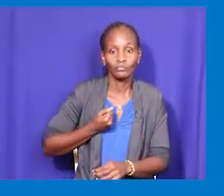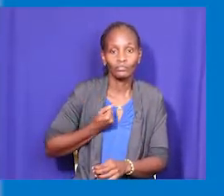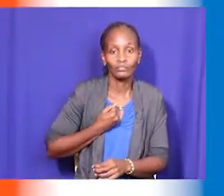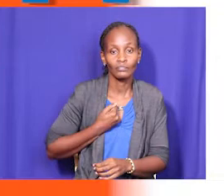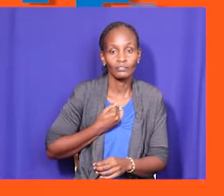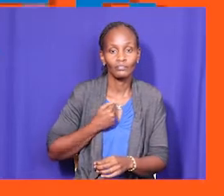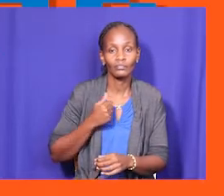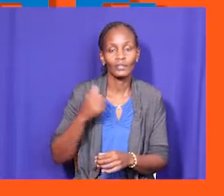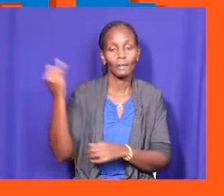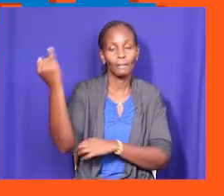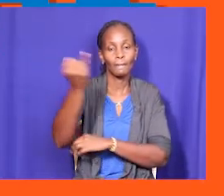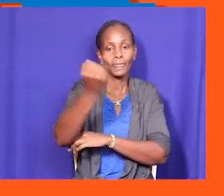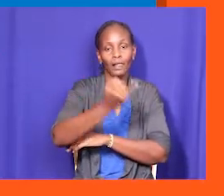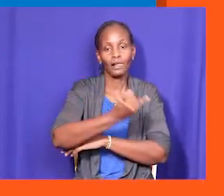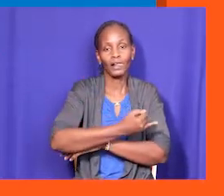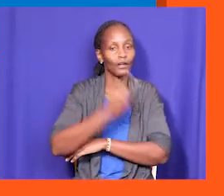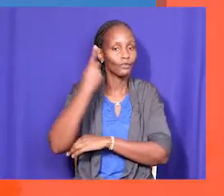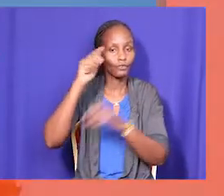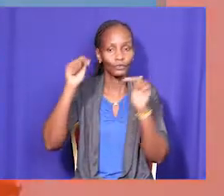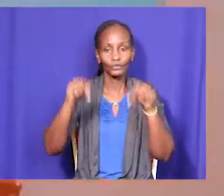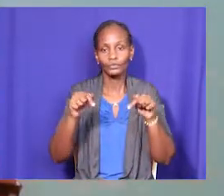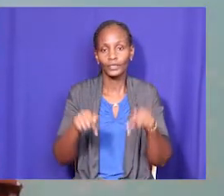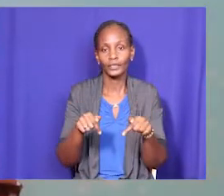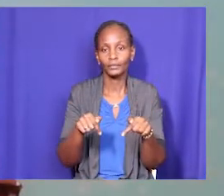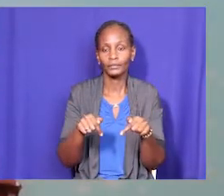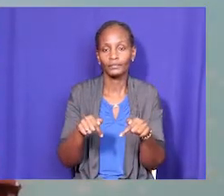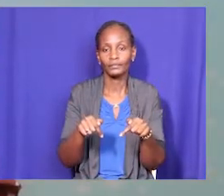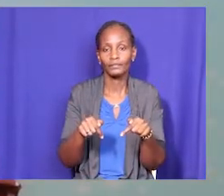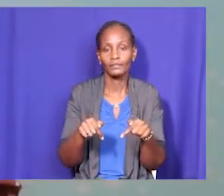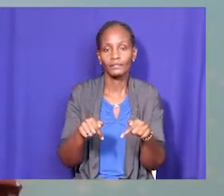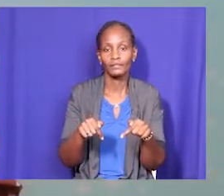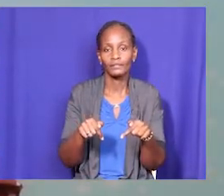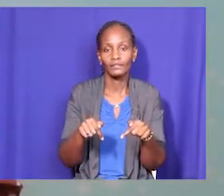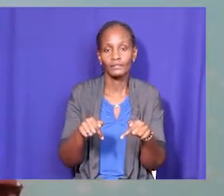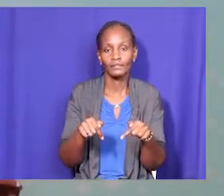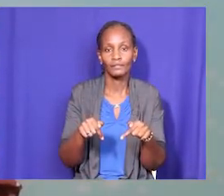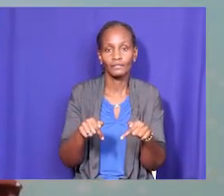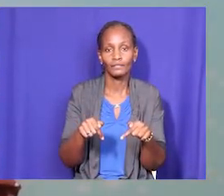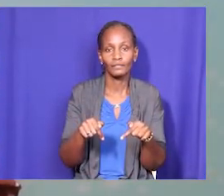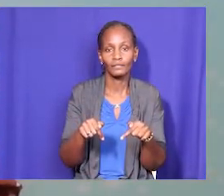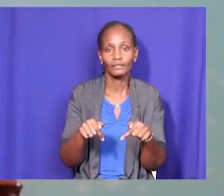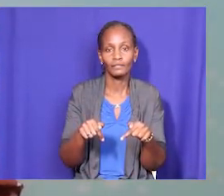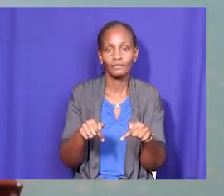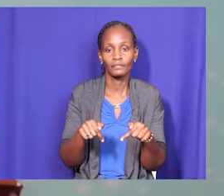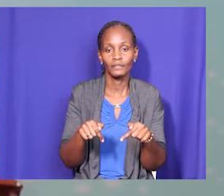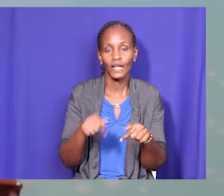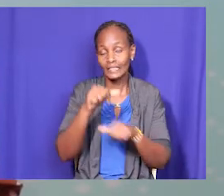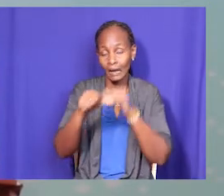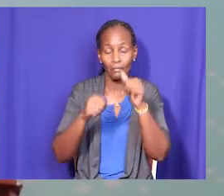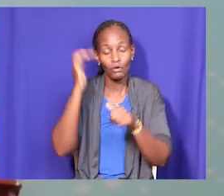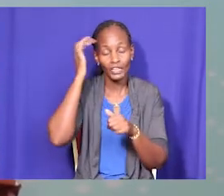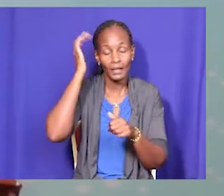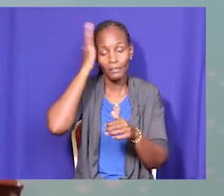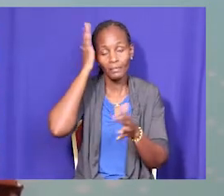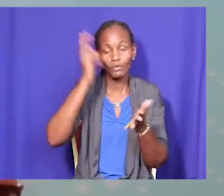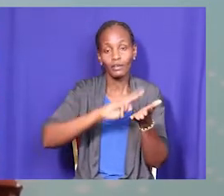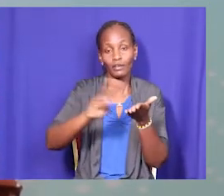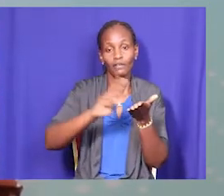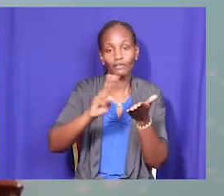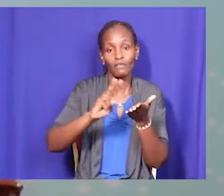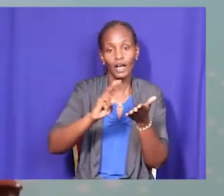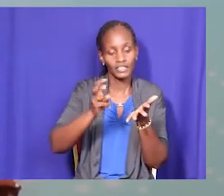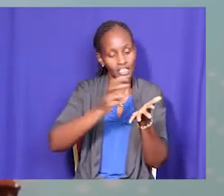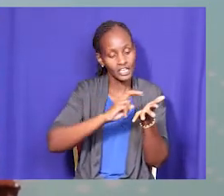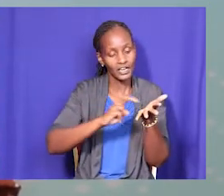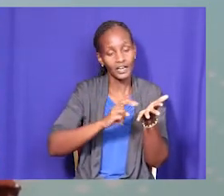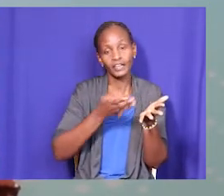the craft for today is based on the memory verse that we have